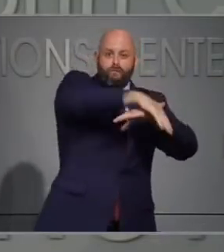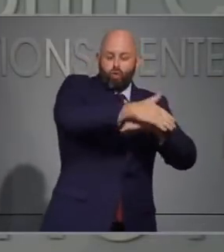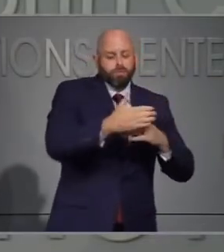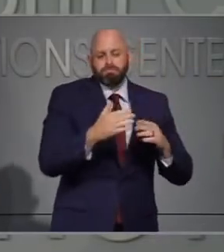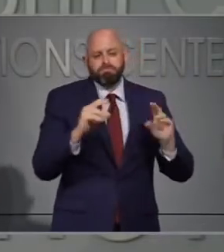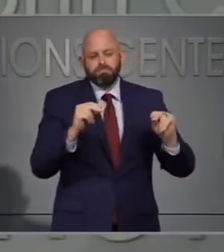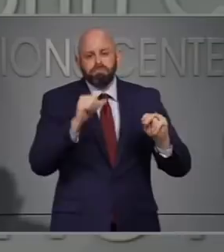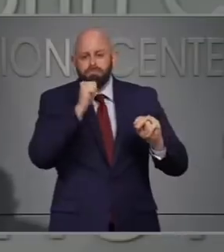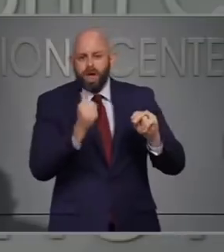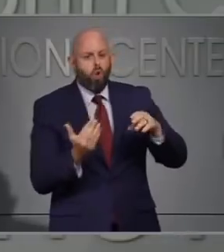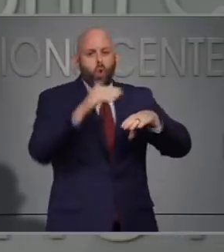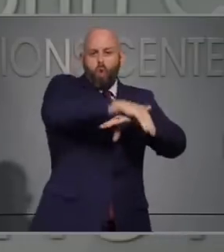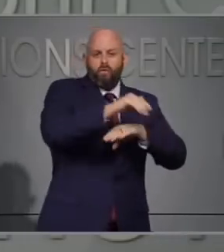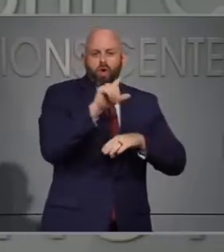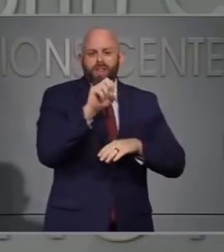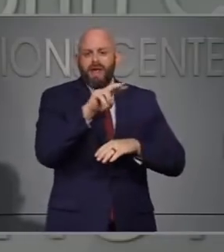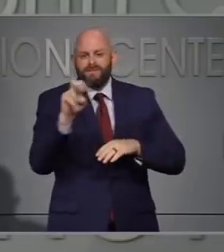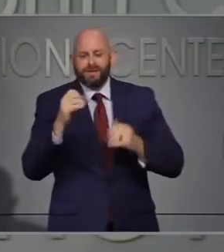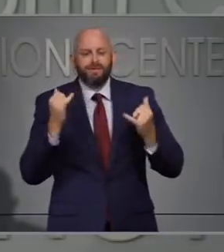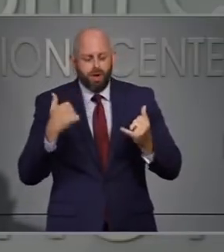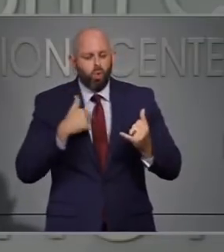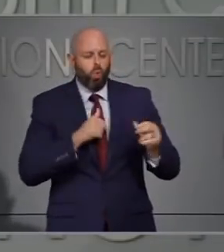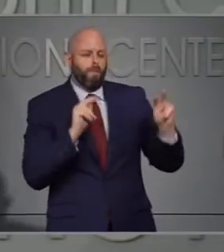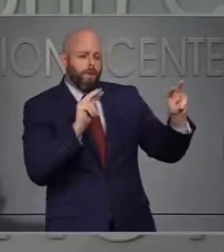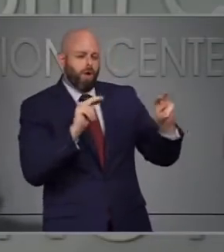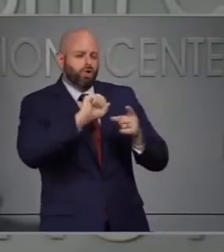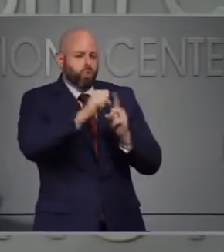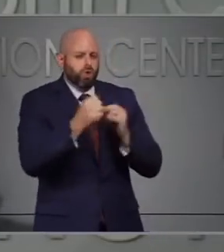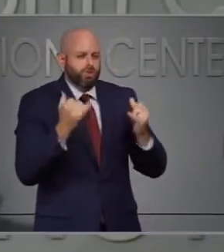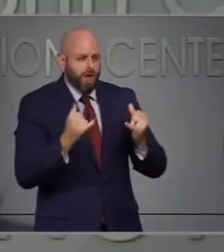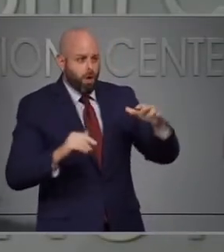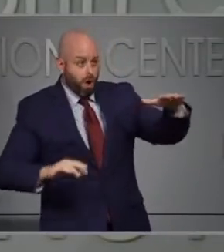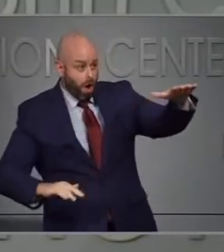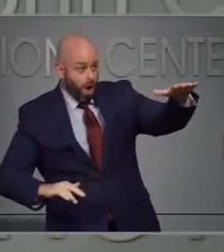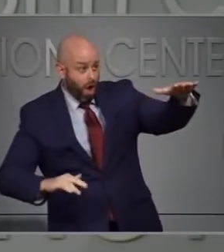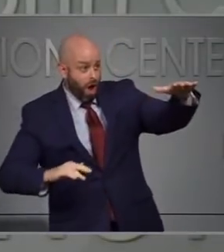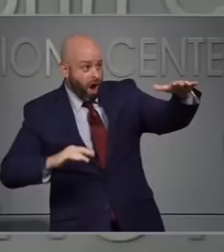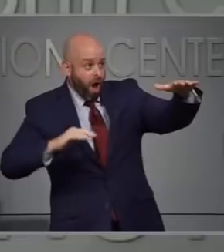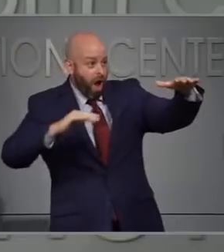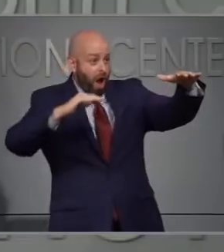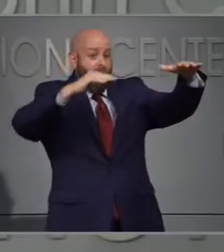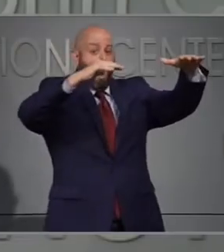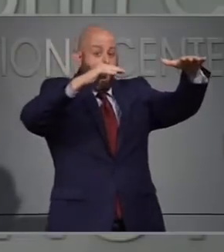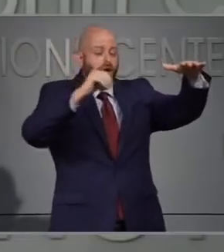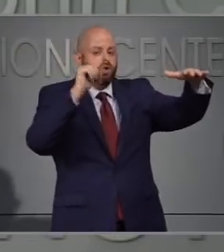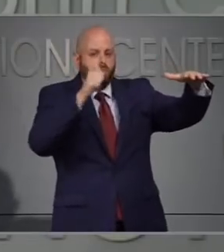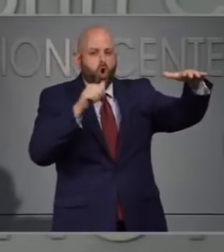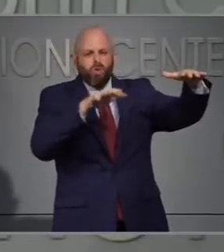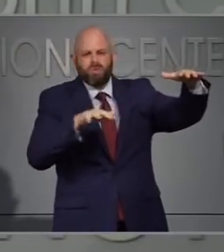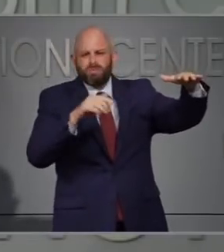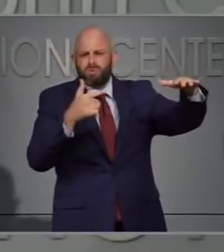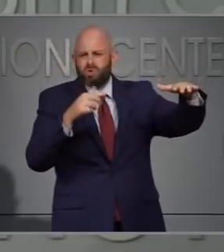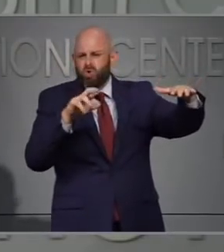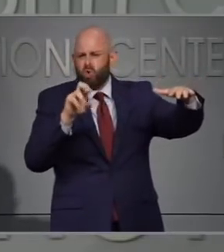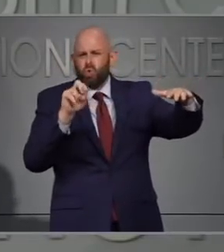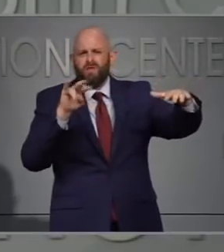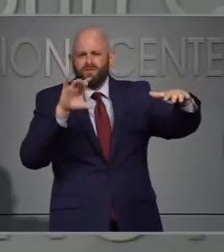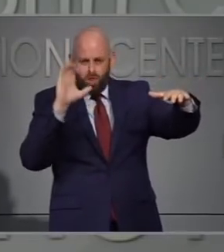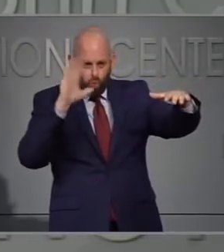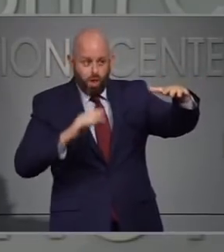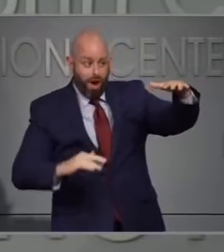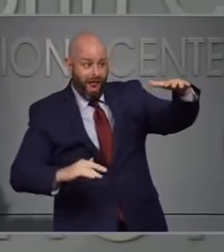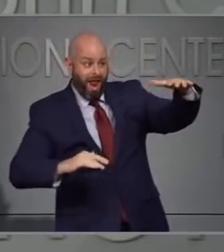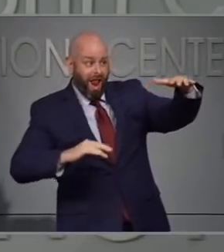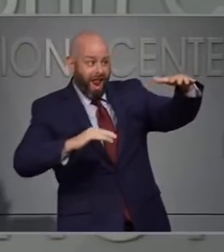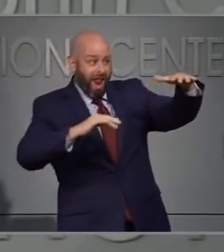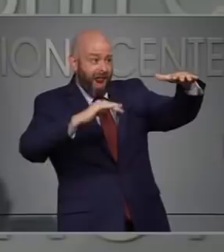Princeville levee. We're still closely monitoring. The river will crest tomorrow at Greenville at moderate flood stage, and